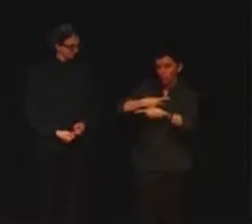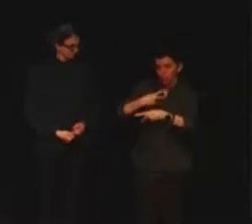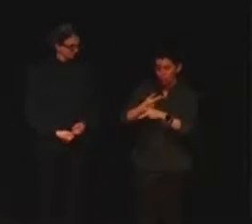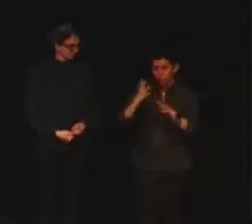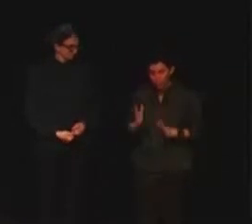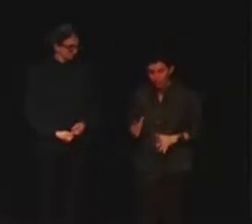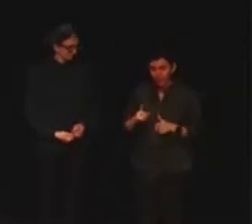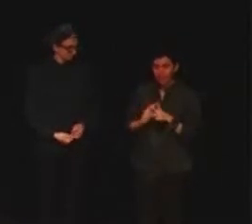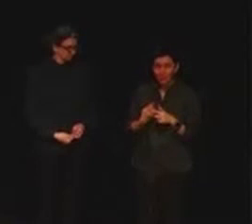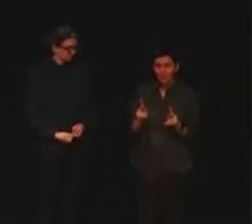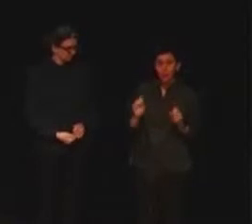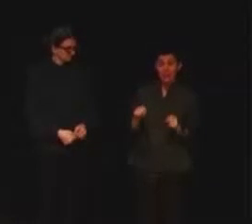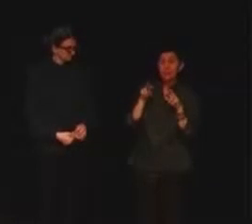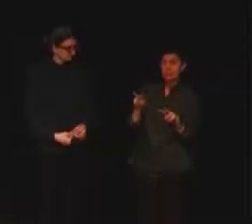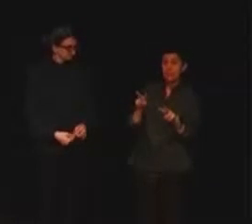there.